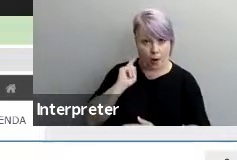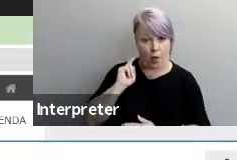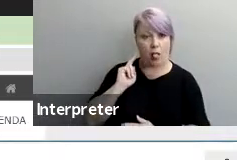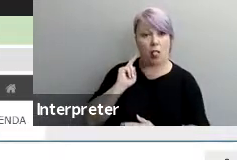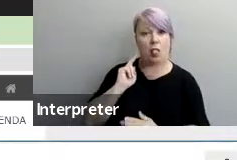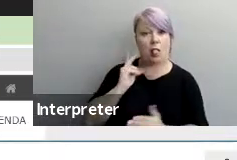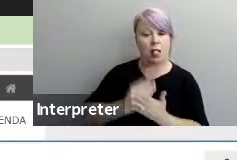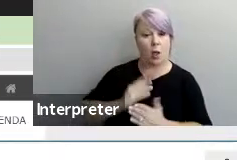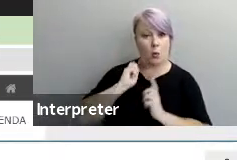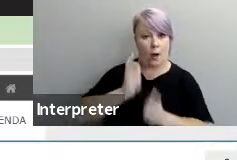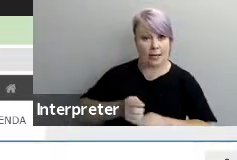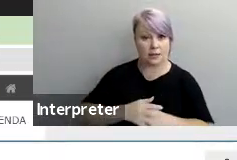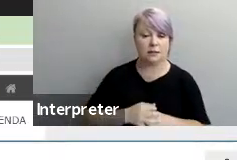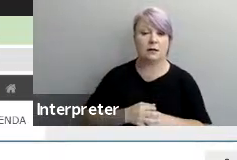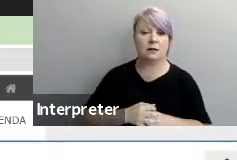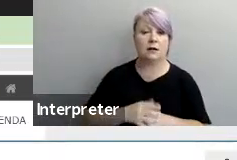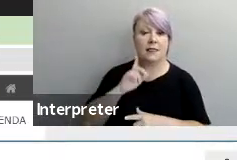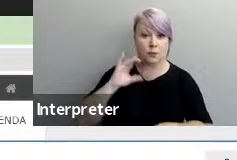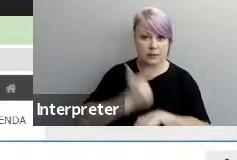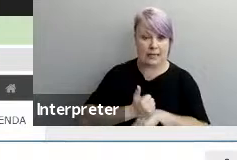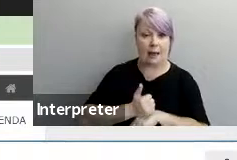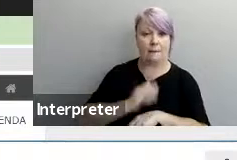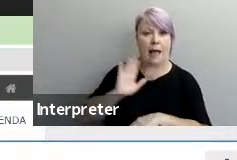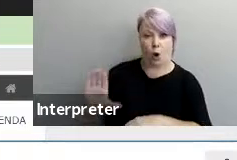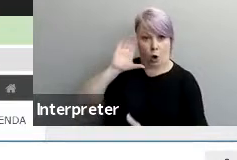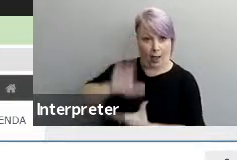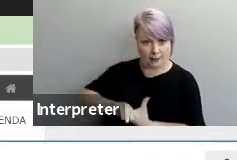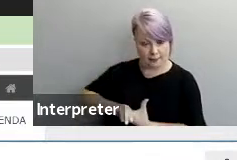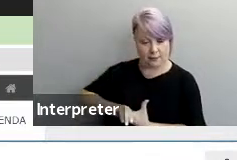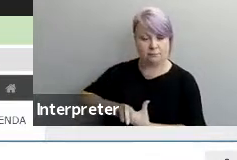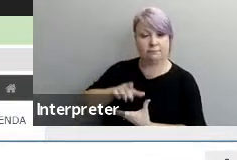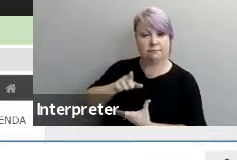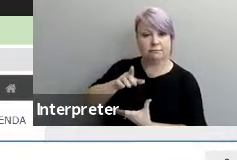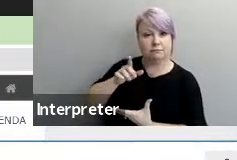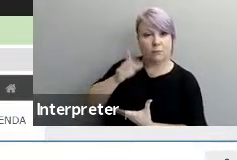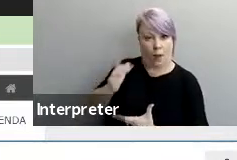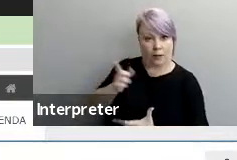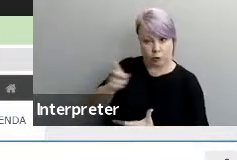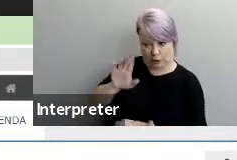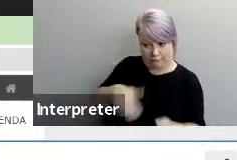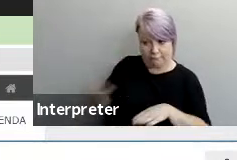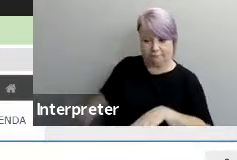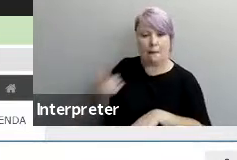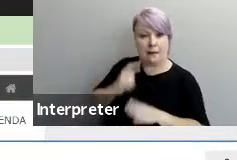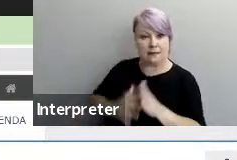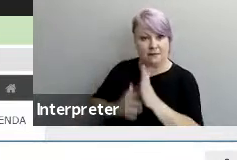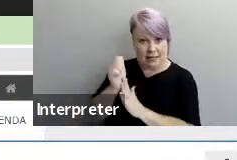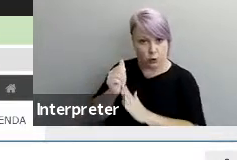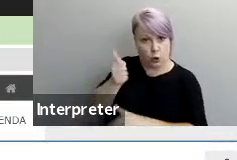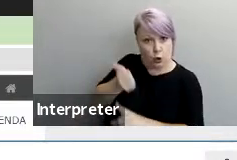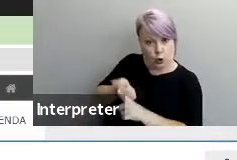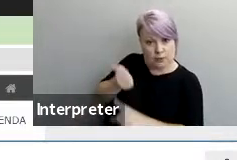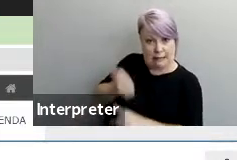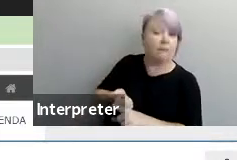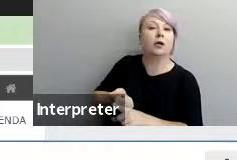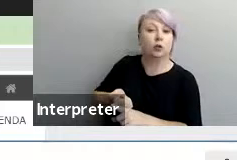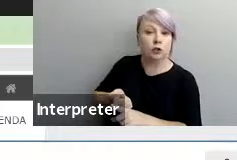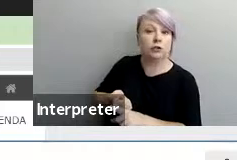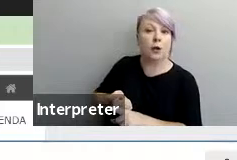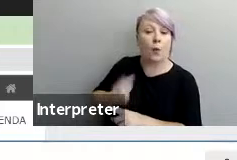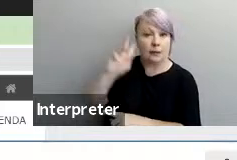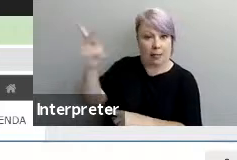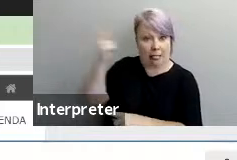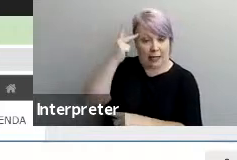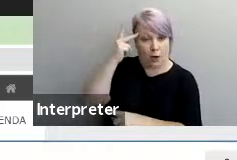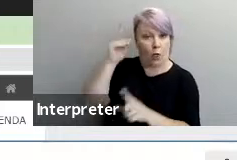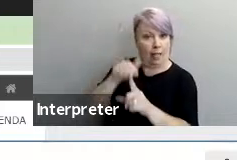years ago by Mr. Larry Dean in memory of his wife, who died of cancer, and she was a lobbyist and advocate